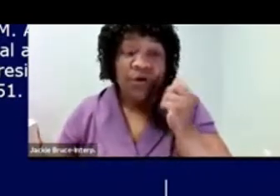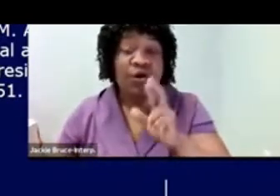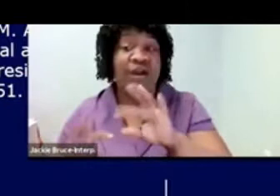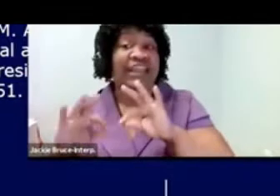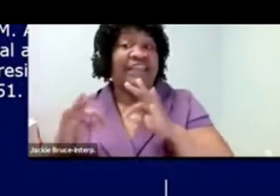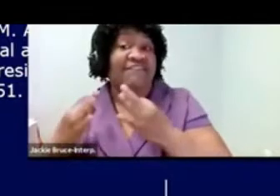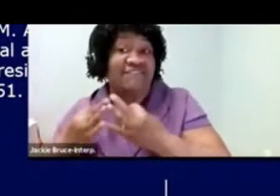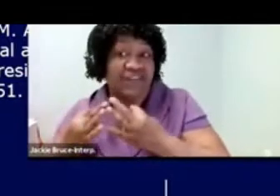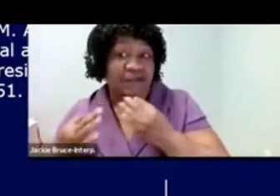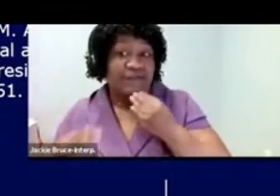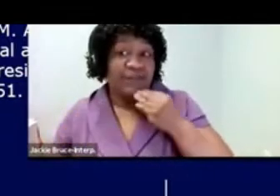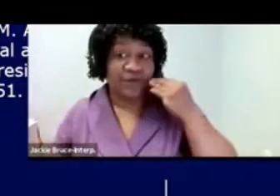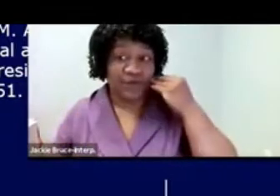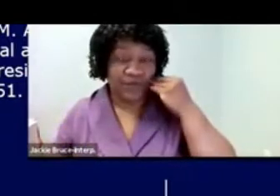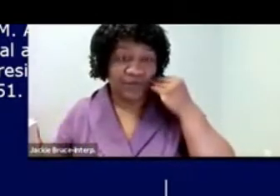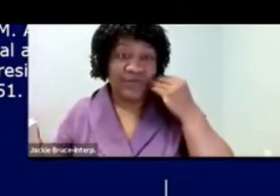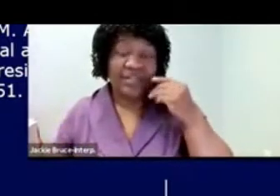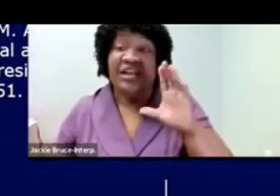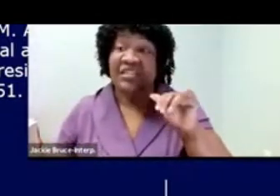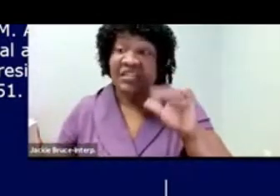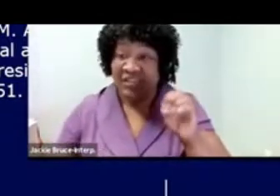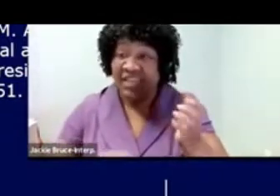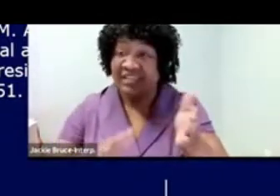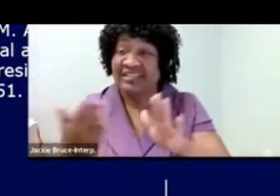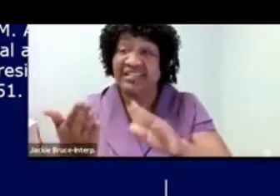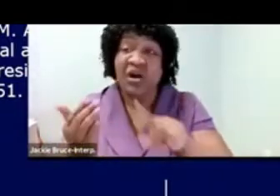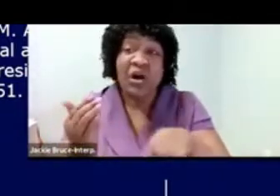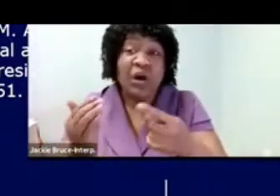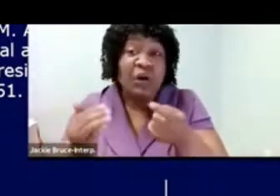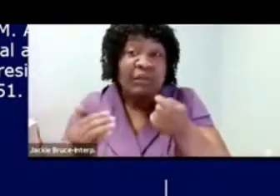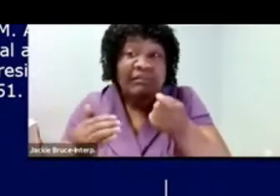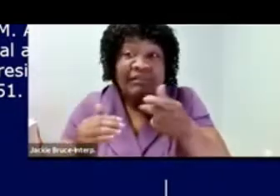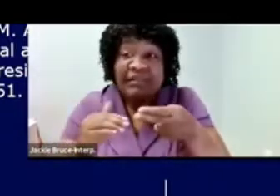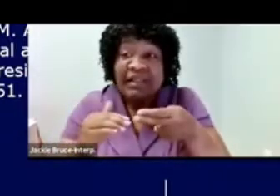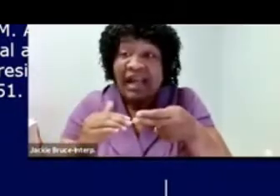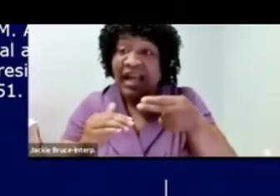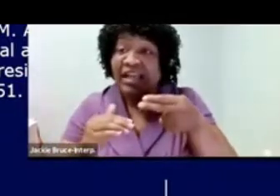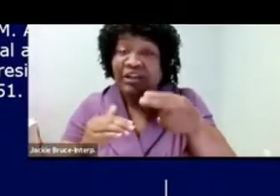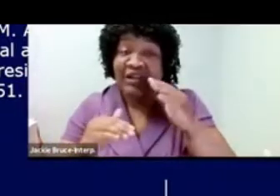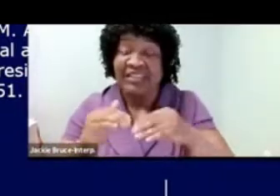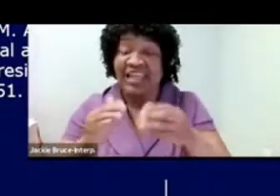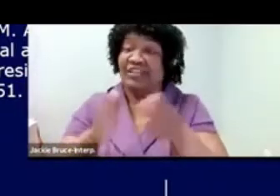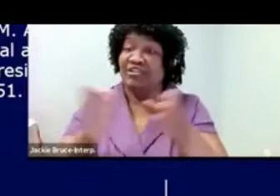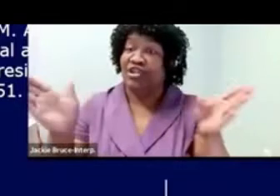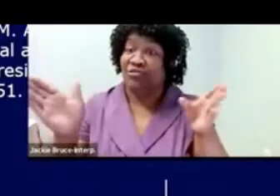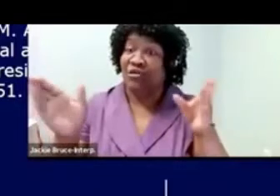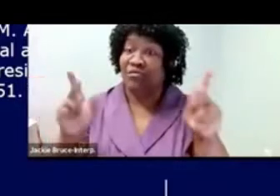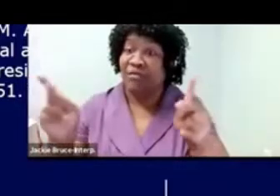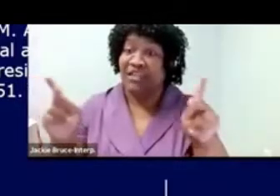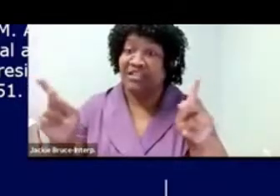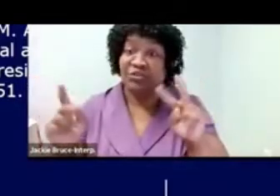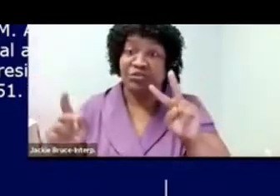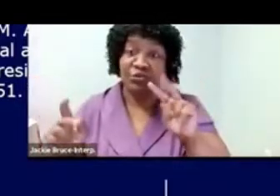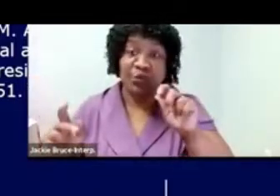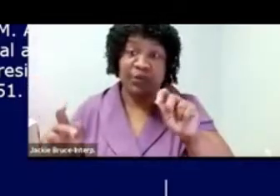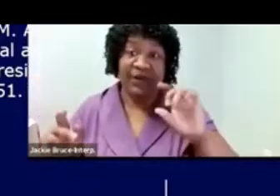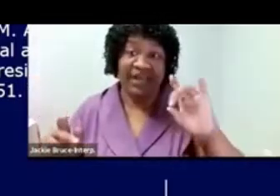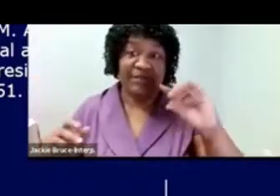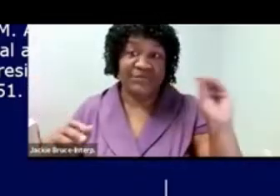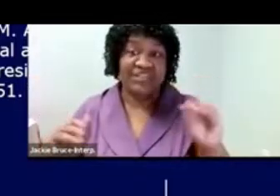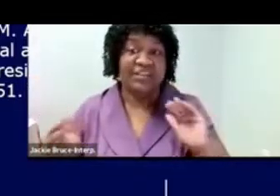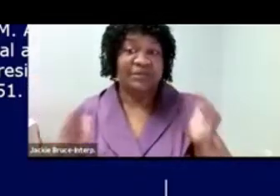family home, their case fatality rate was only slightly higher than the general population, 2.8%